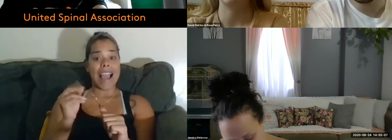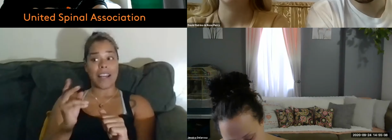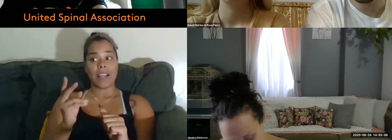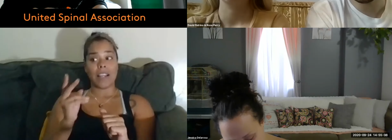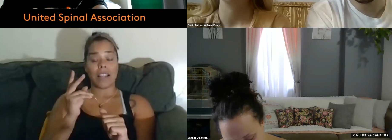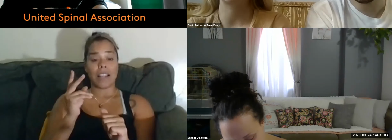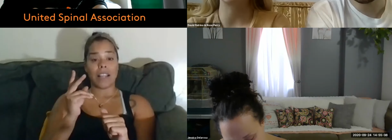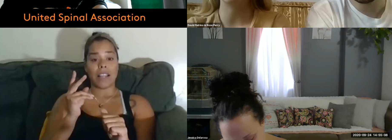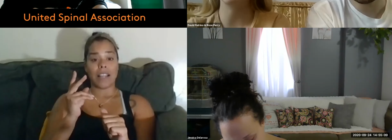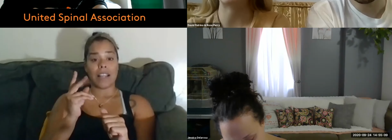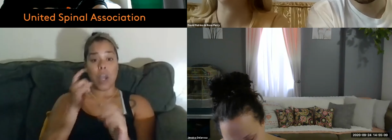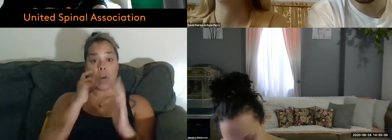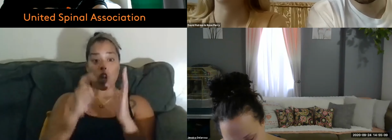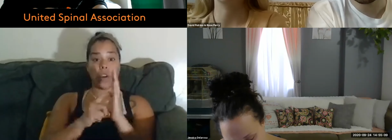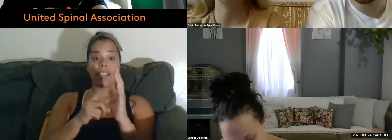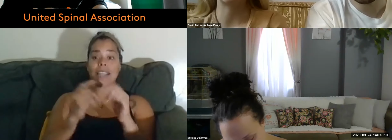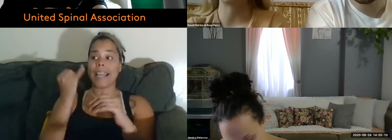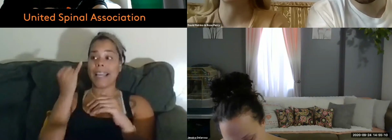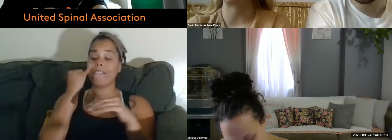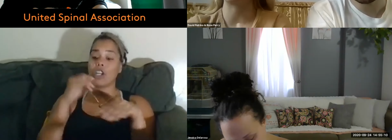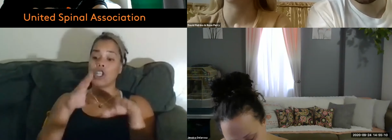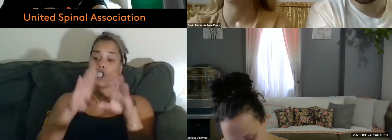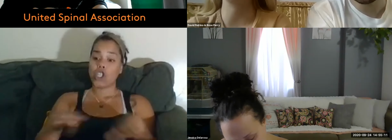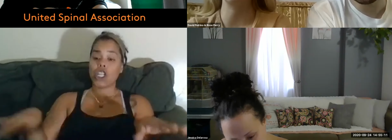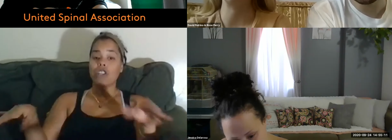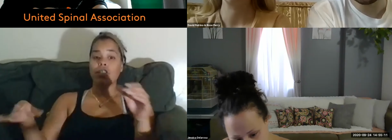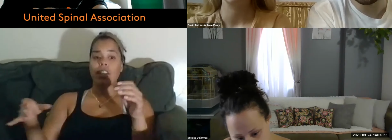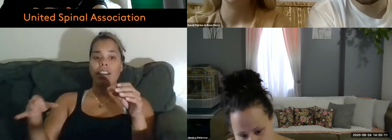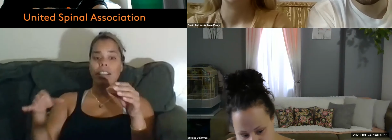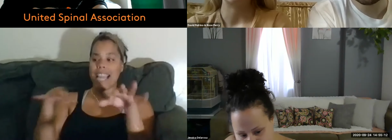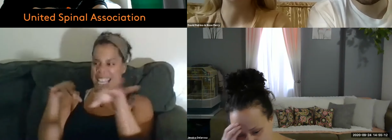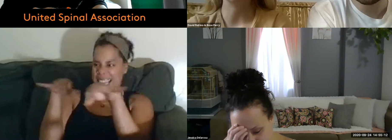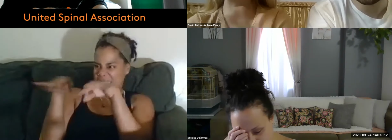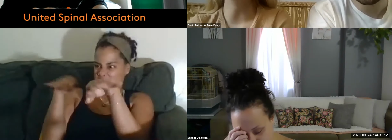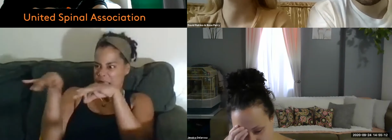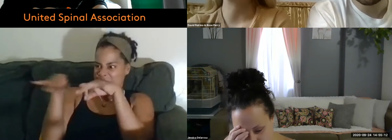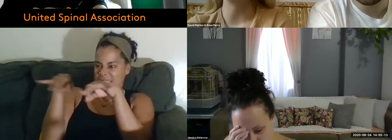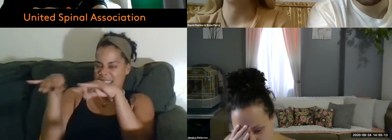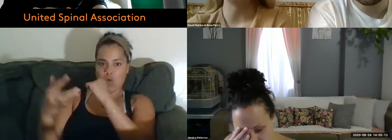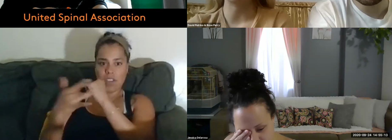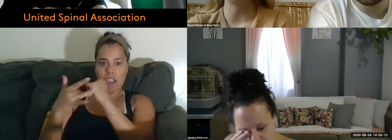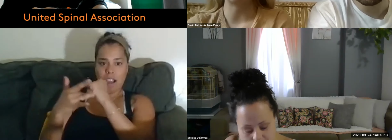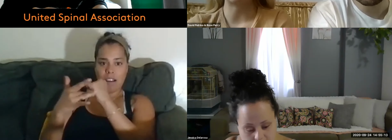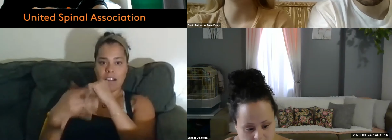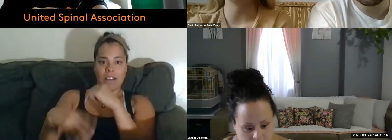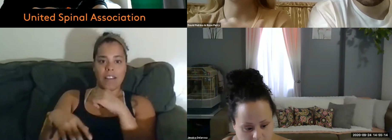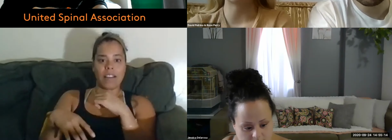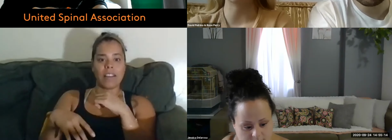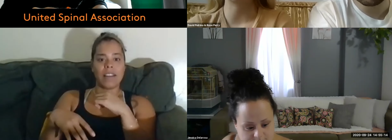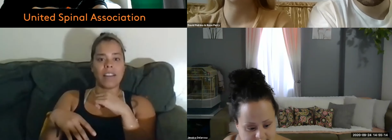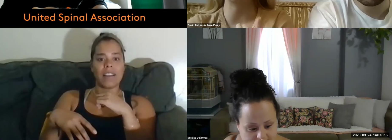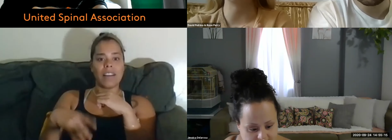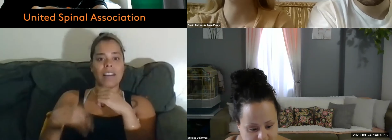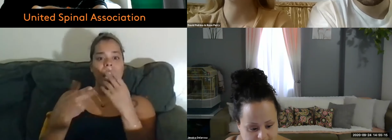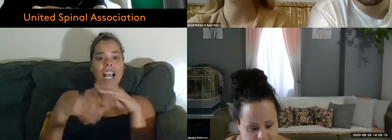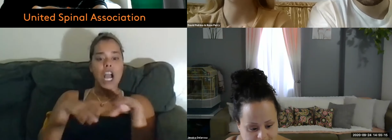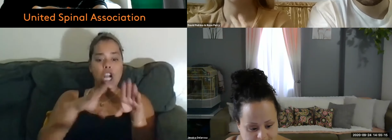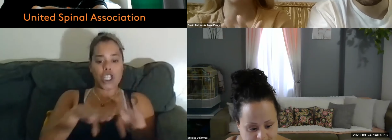explain tech, so like if you're trying to get a senior on Zoom, a child will explain it better and have more success